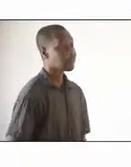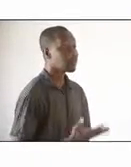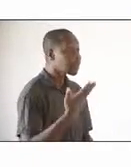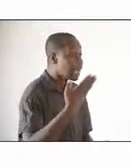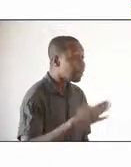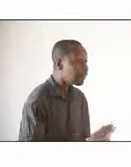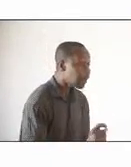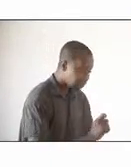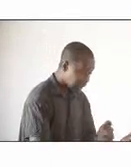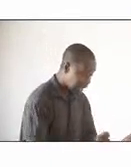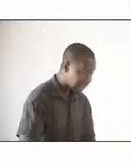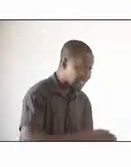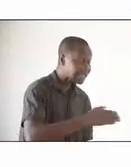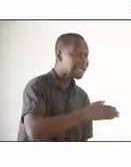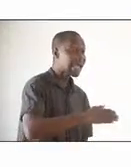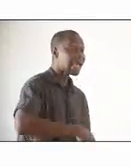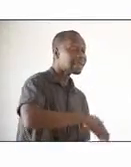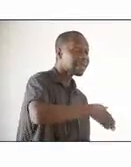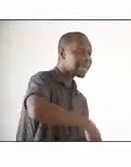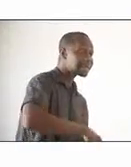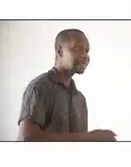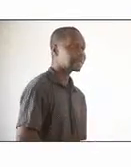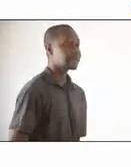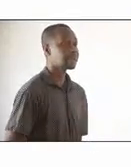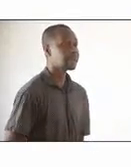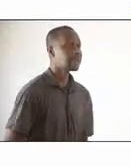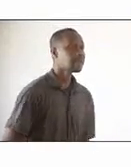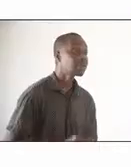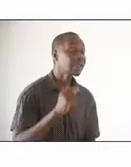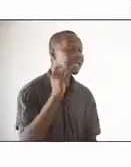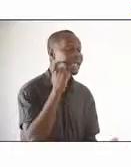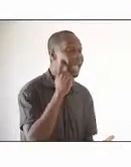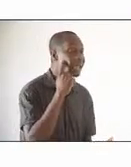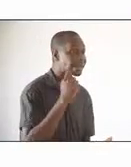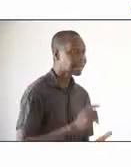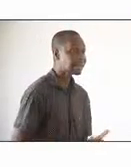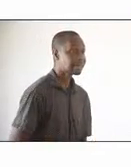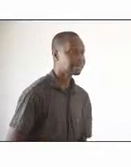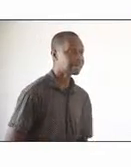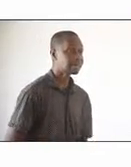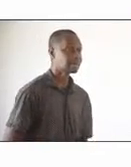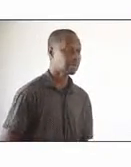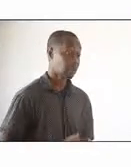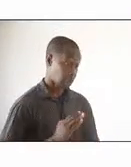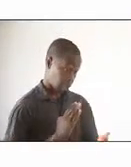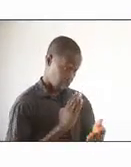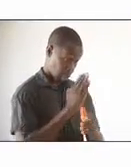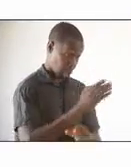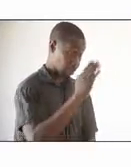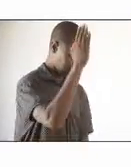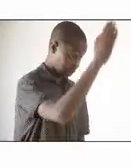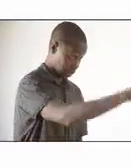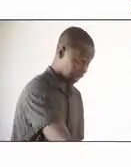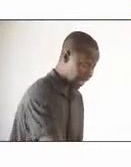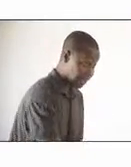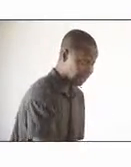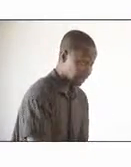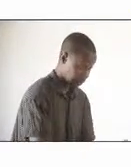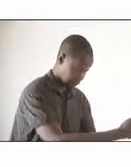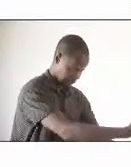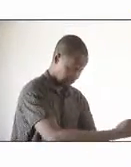from the writer's address to the date, we move straight to the recipient